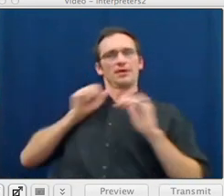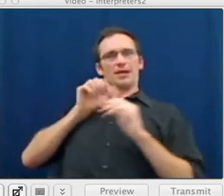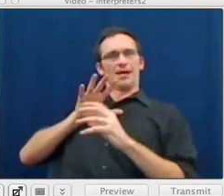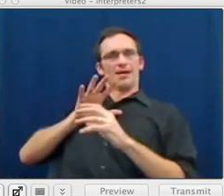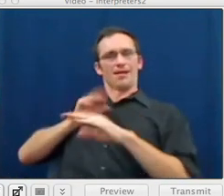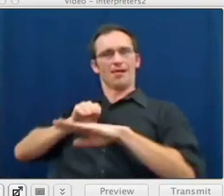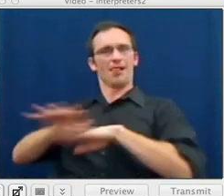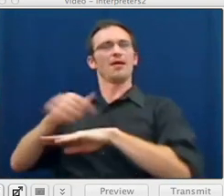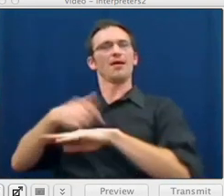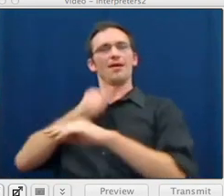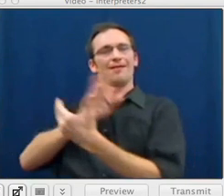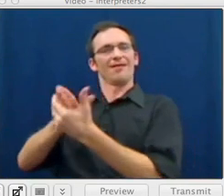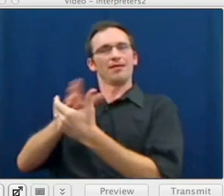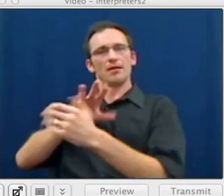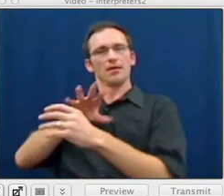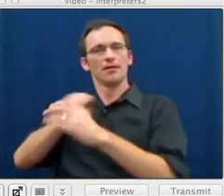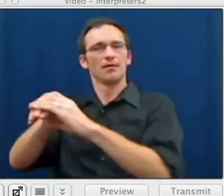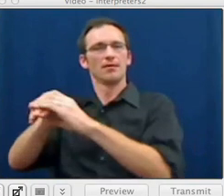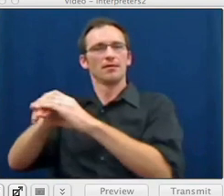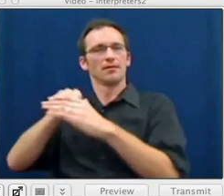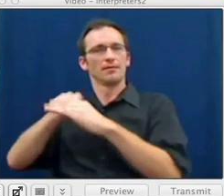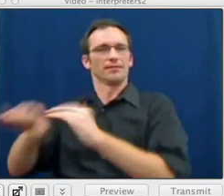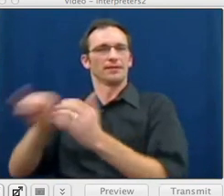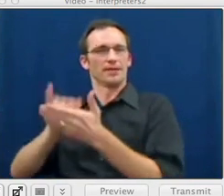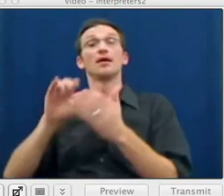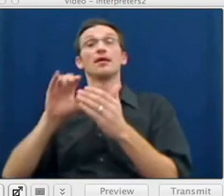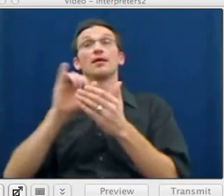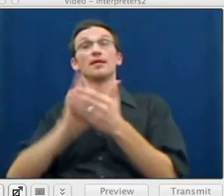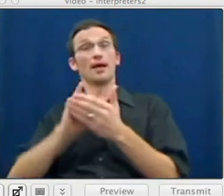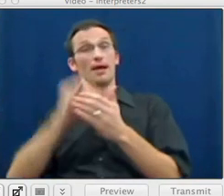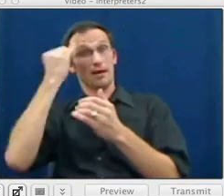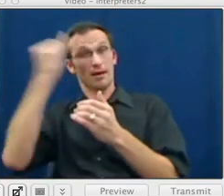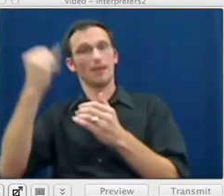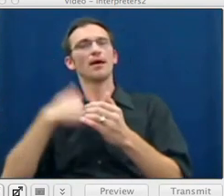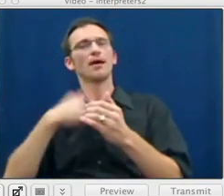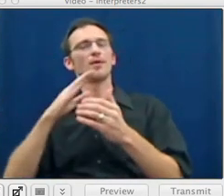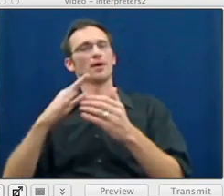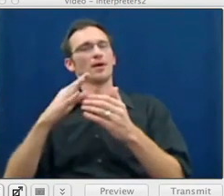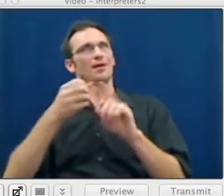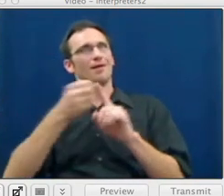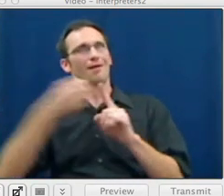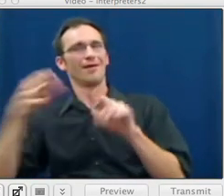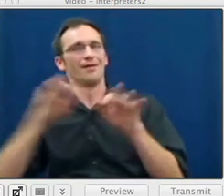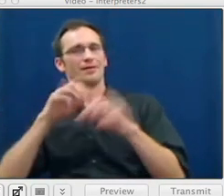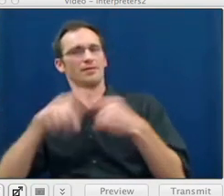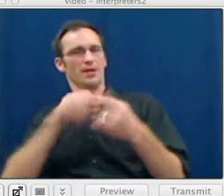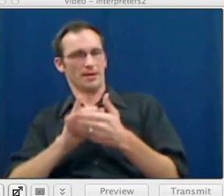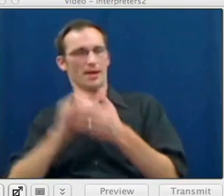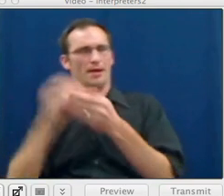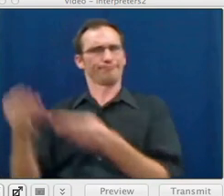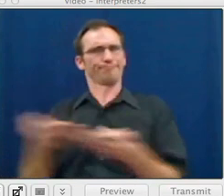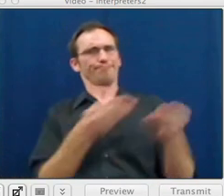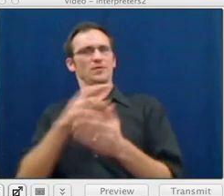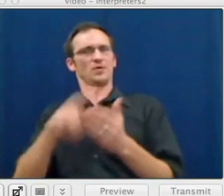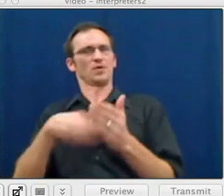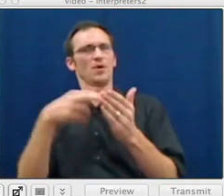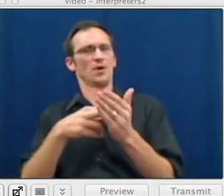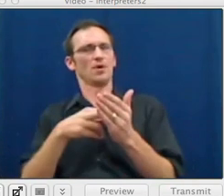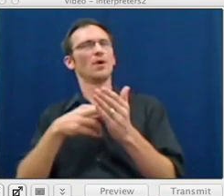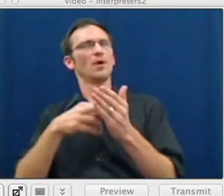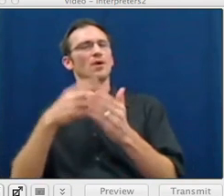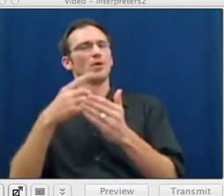out invisibility in a values-based way. Okay, so if we could then, we could